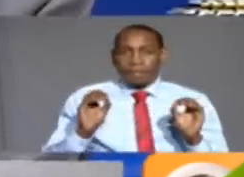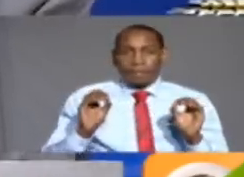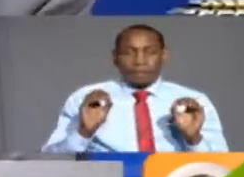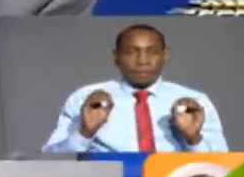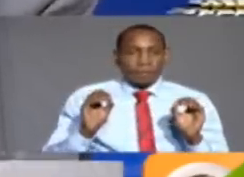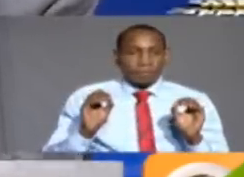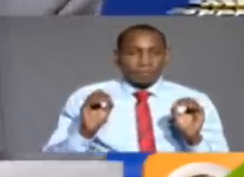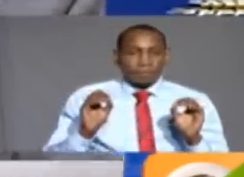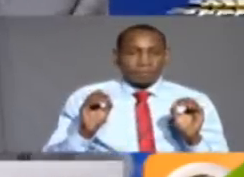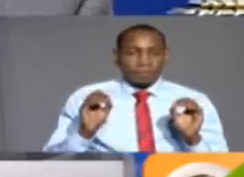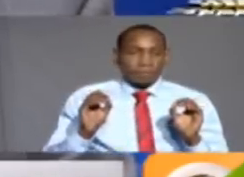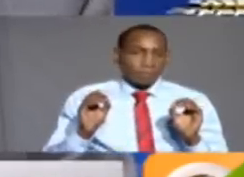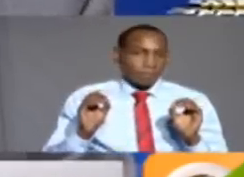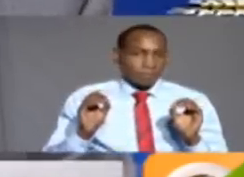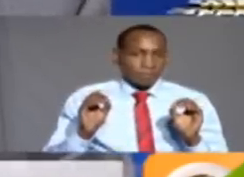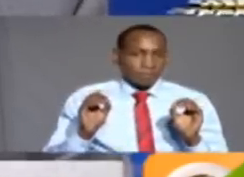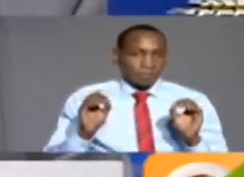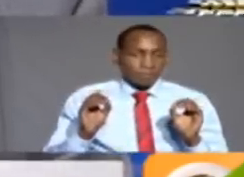let me also